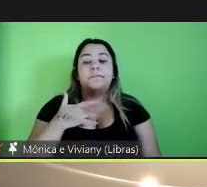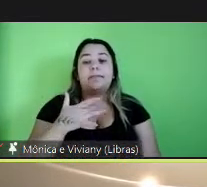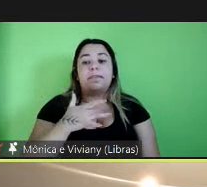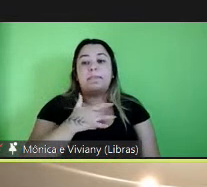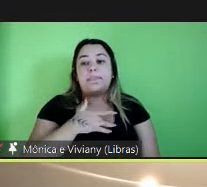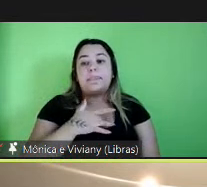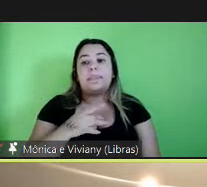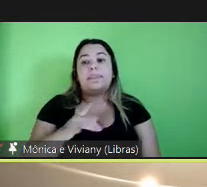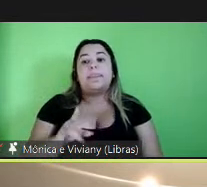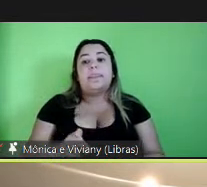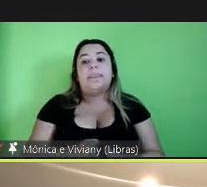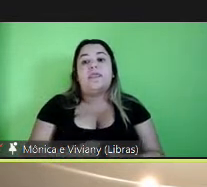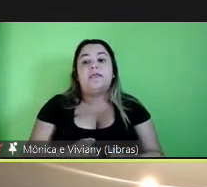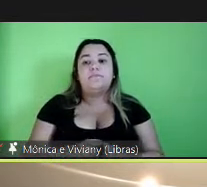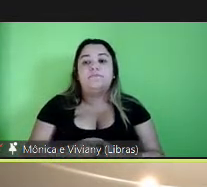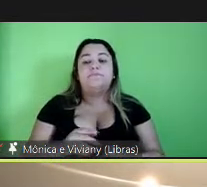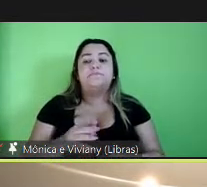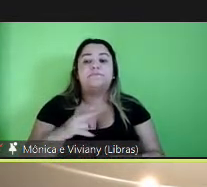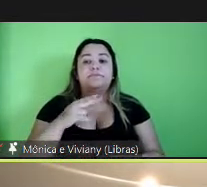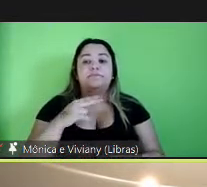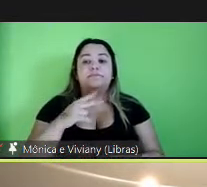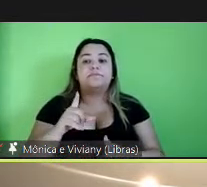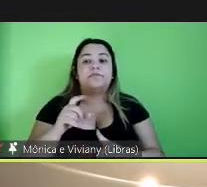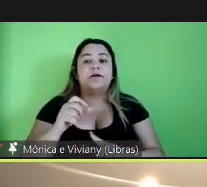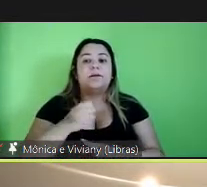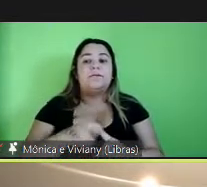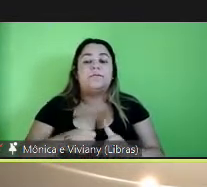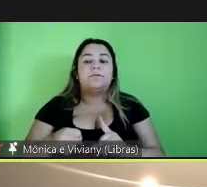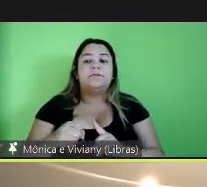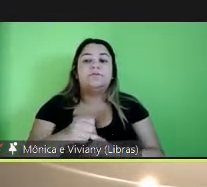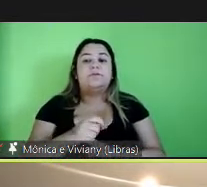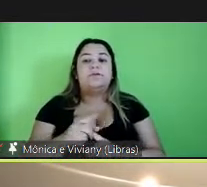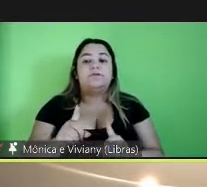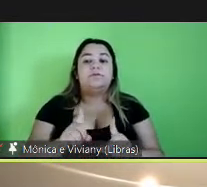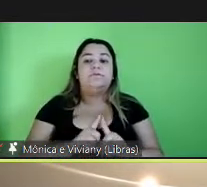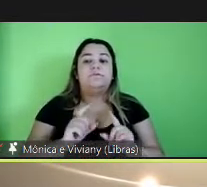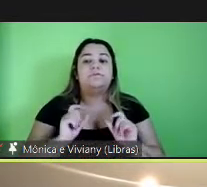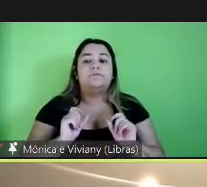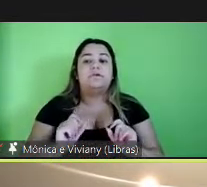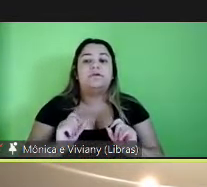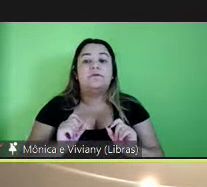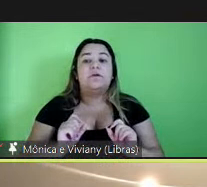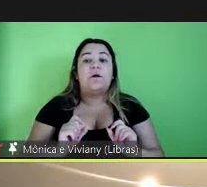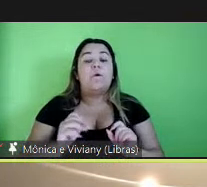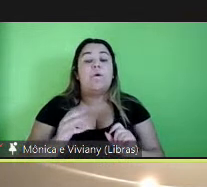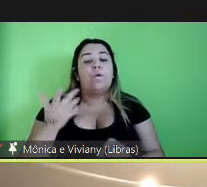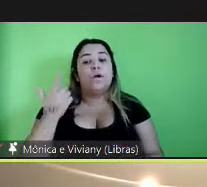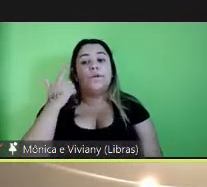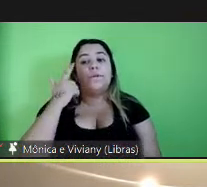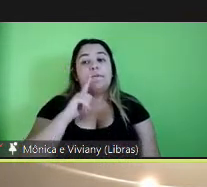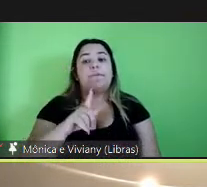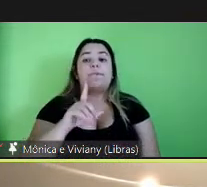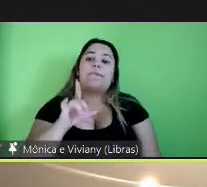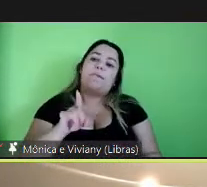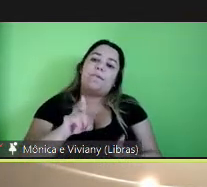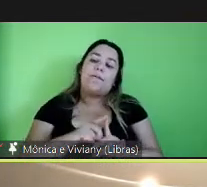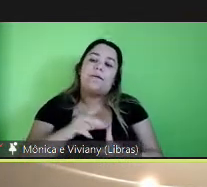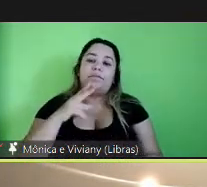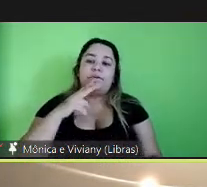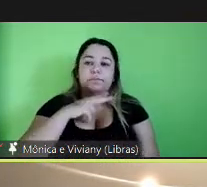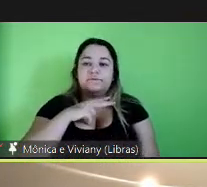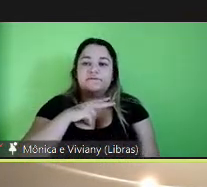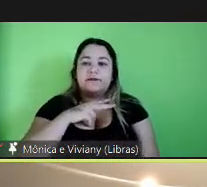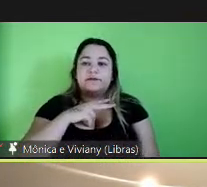benefits, but realised actually that it needed to be kind of collective gain if we were going to make any inroads in terms of health and